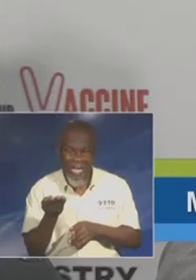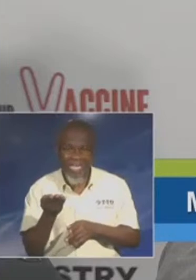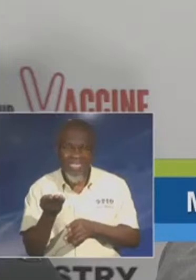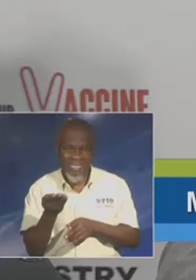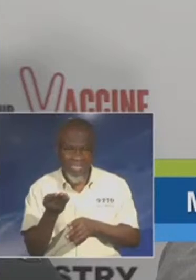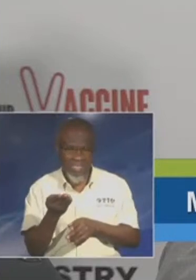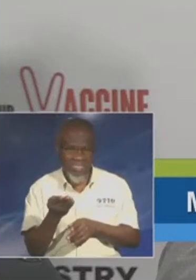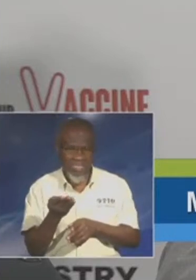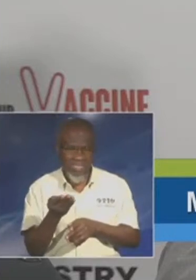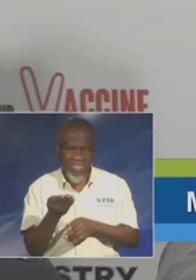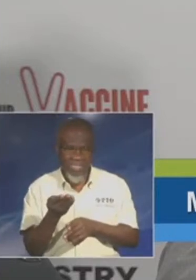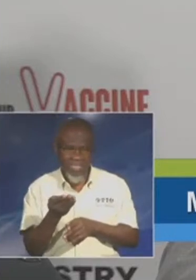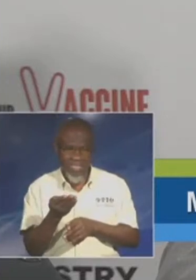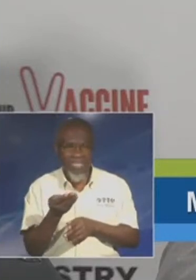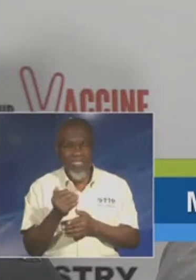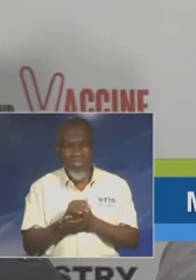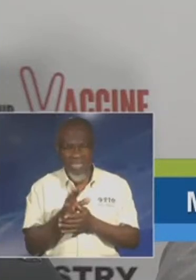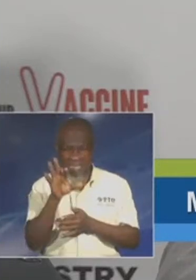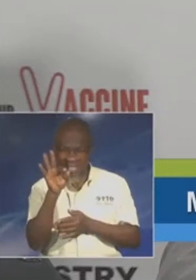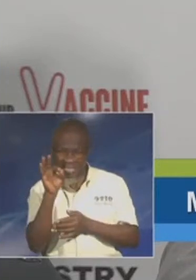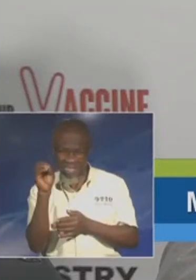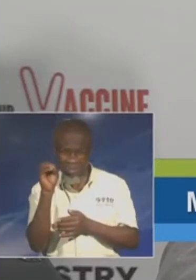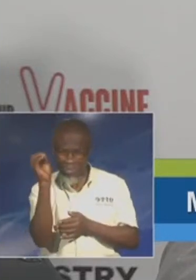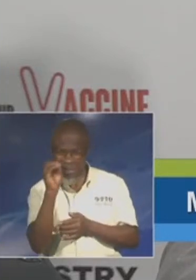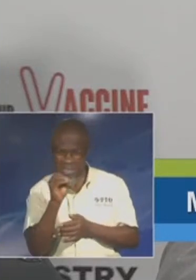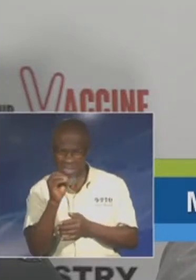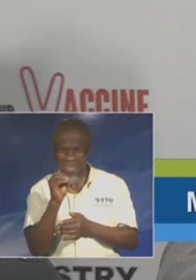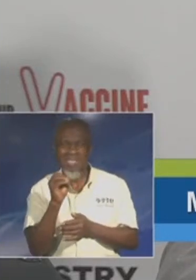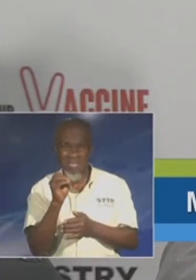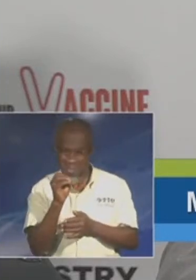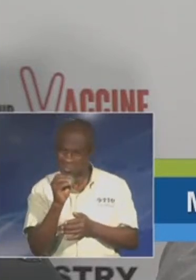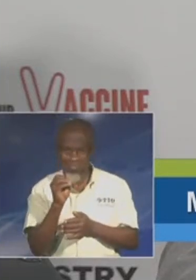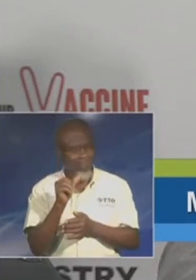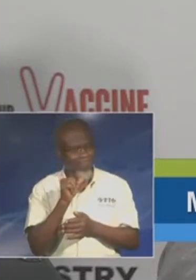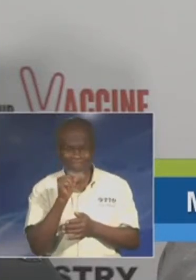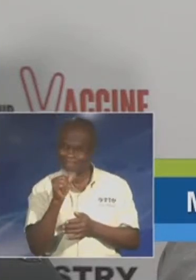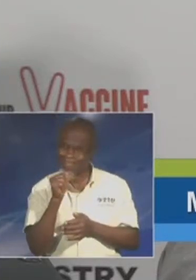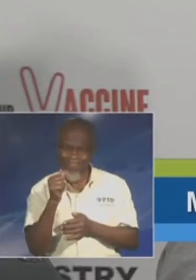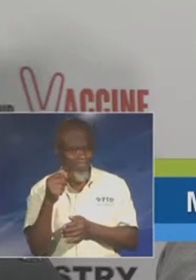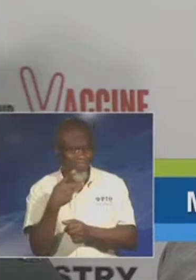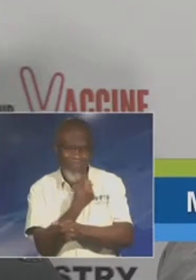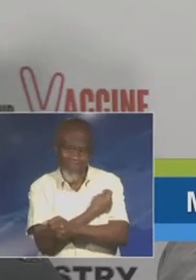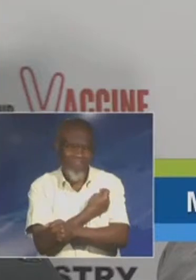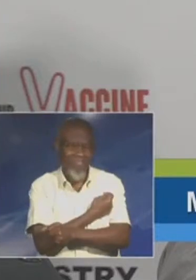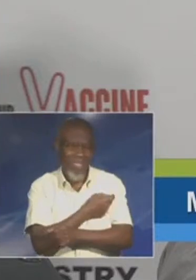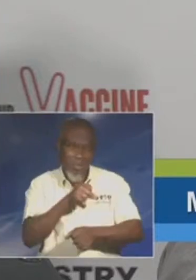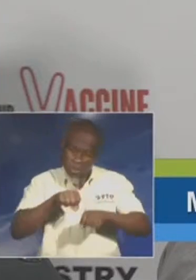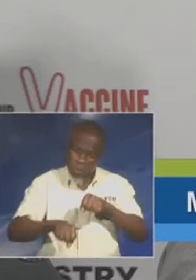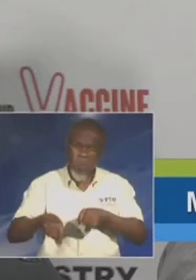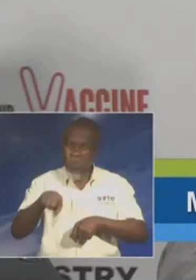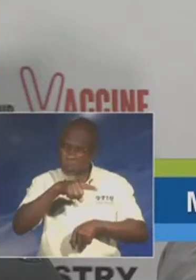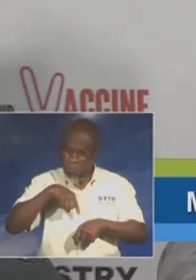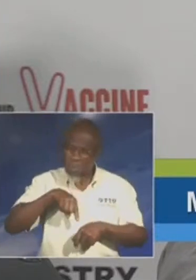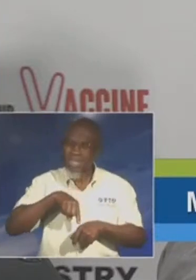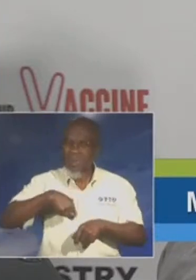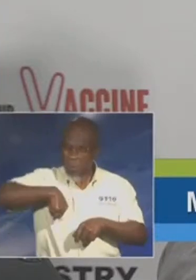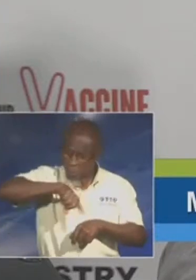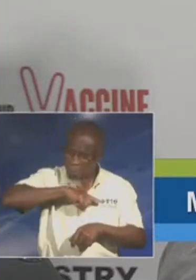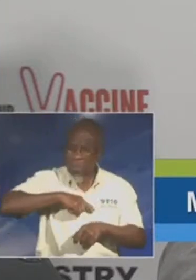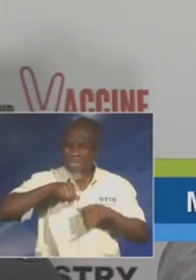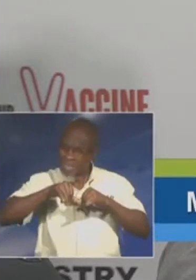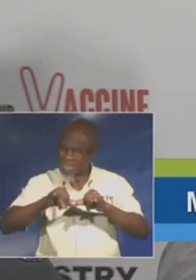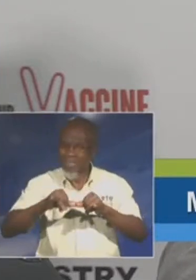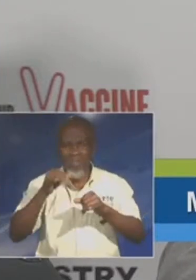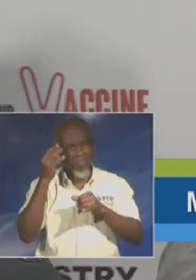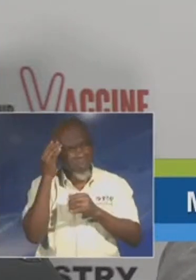those deaths are in the unvaccinated. So we are deeply, deeply concerned, and that's why we